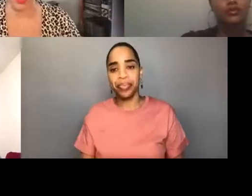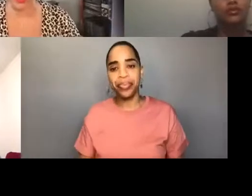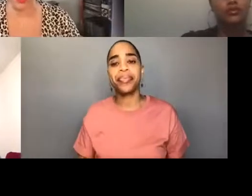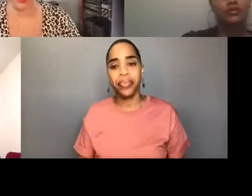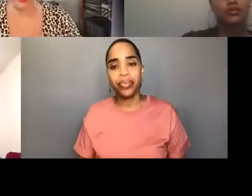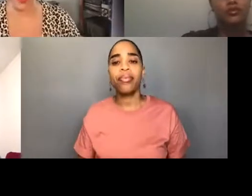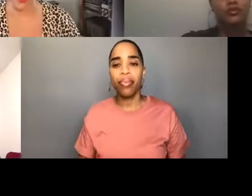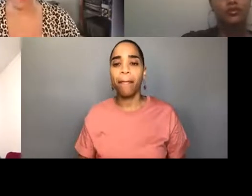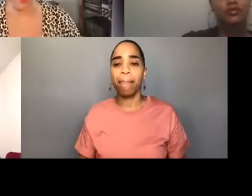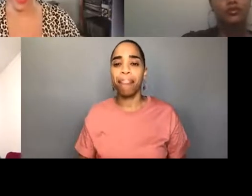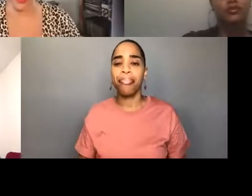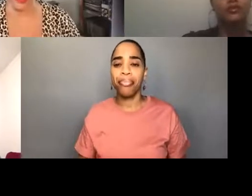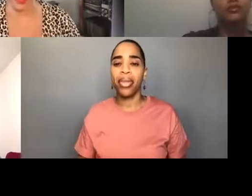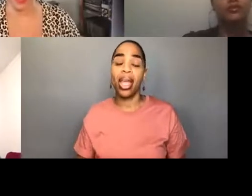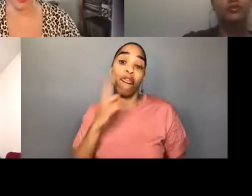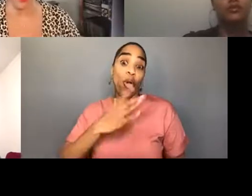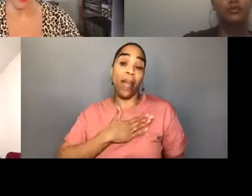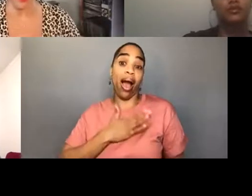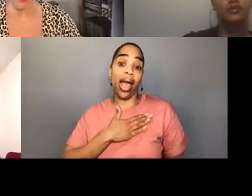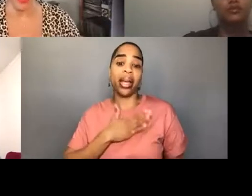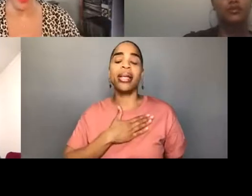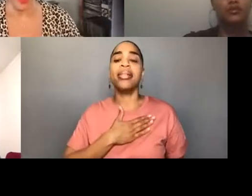the scholarly norms. For my essay,